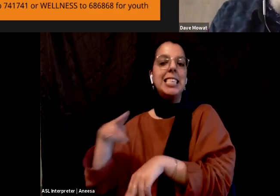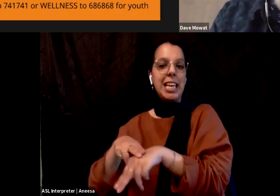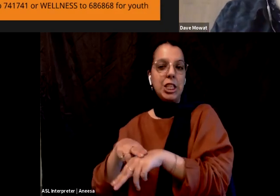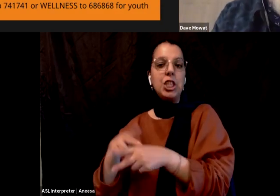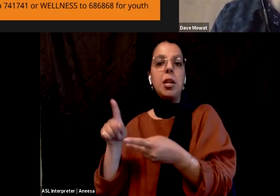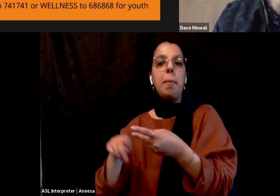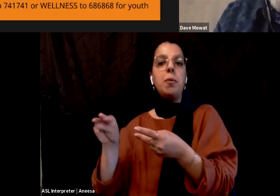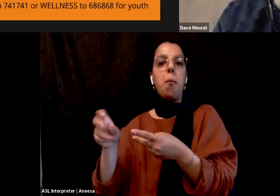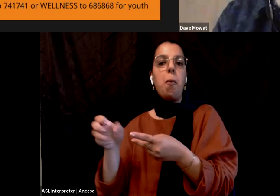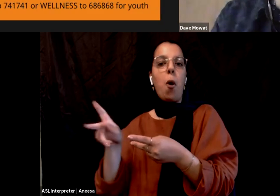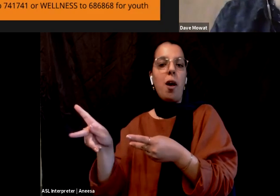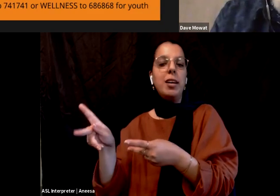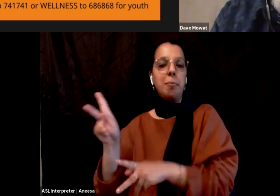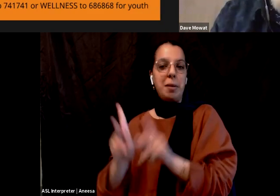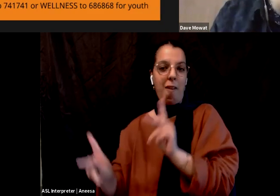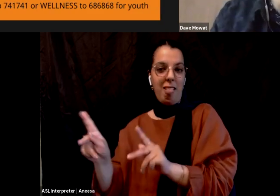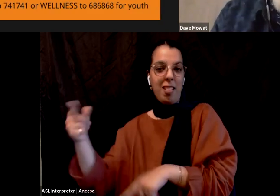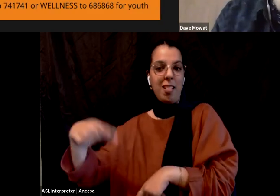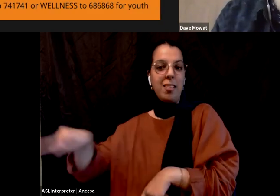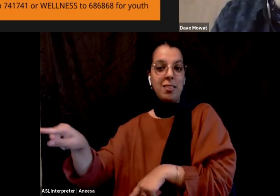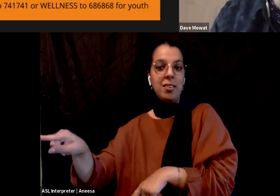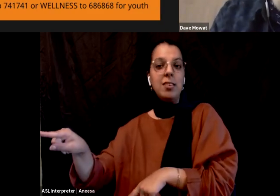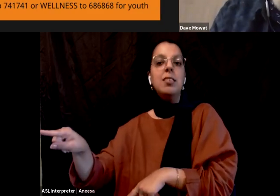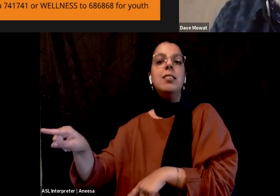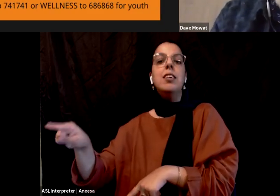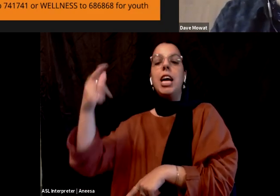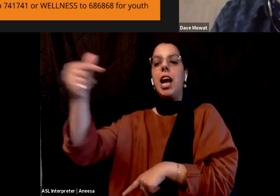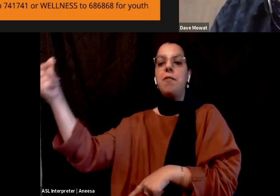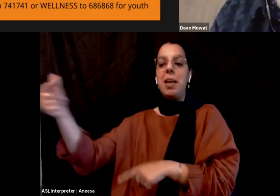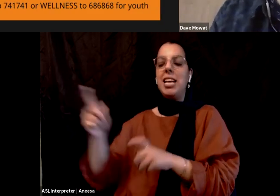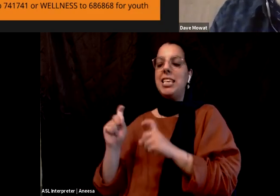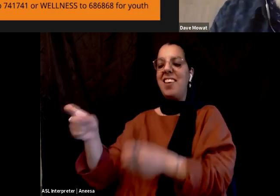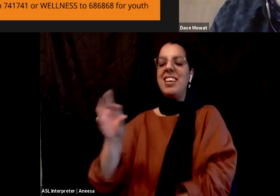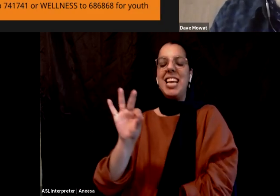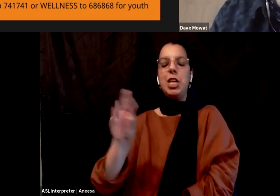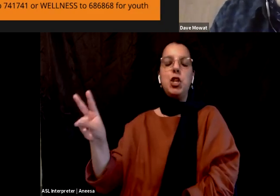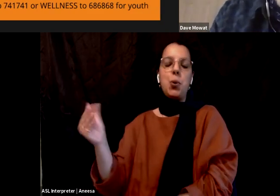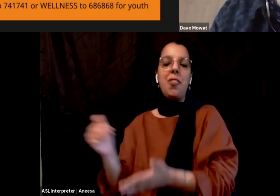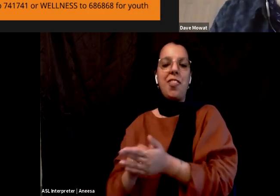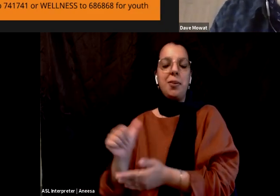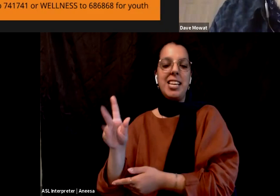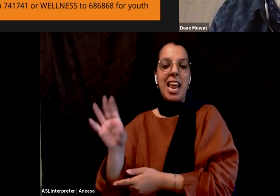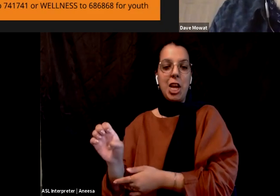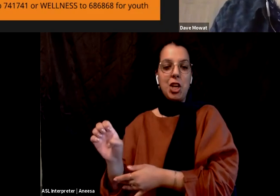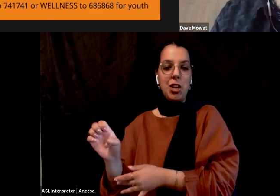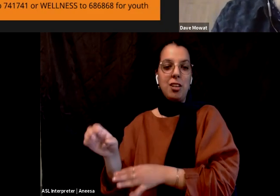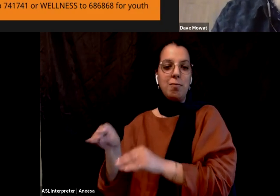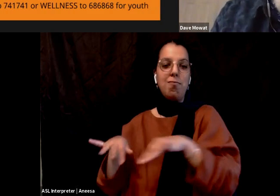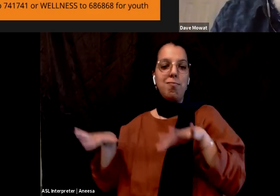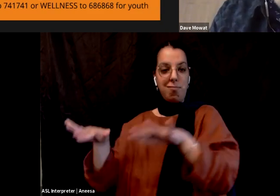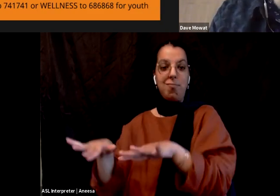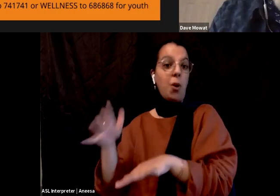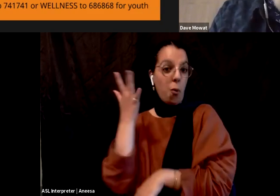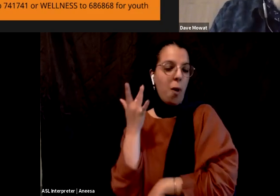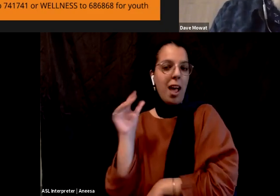got a 92,000, I think it was about 92,000 acre reserve that was surveyed out after the Crawford Purchase was negotiated.